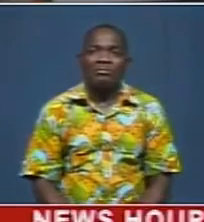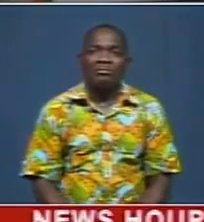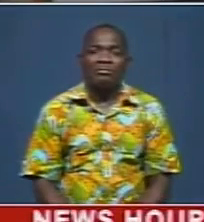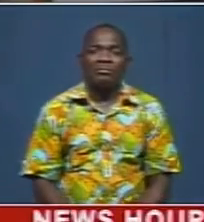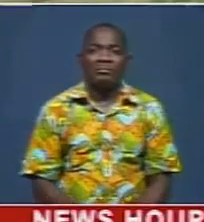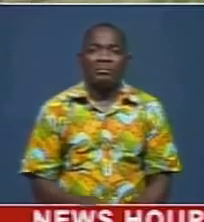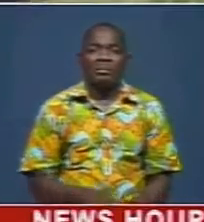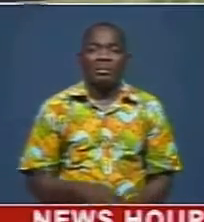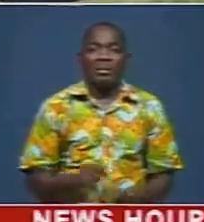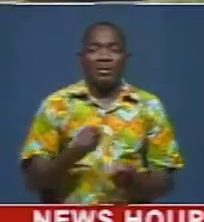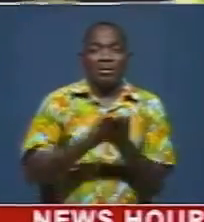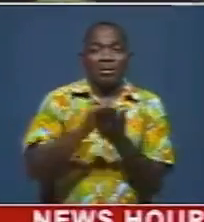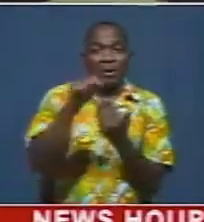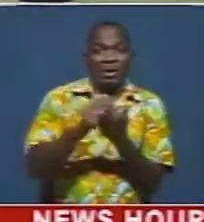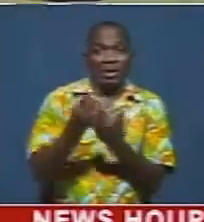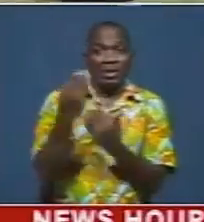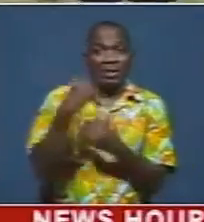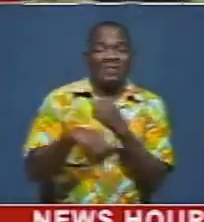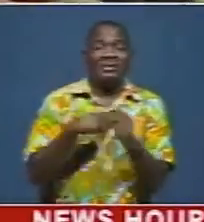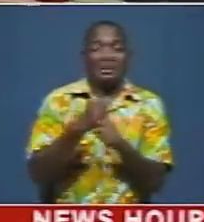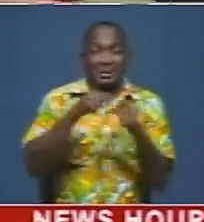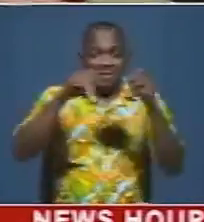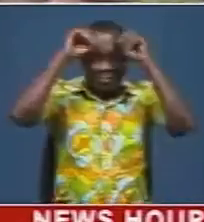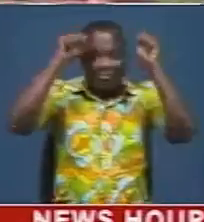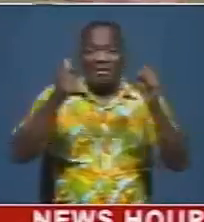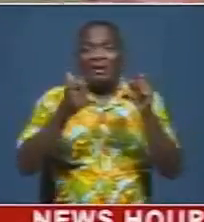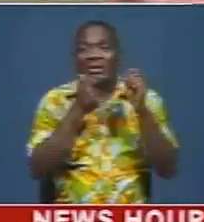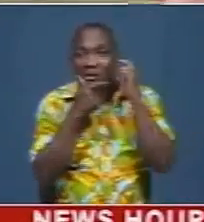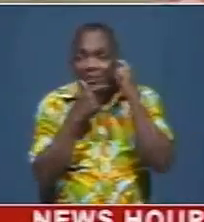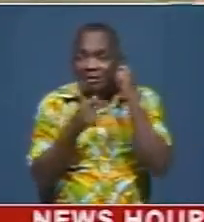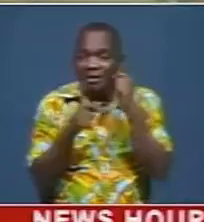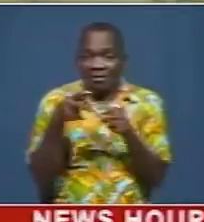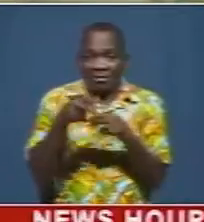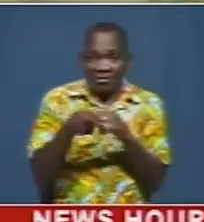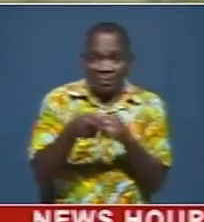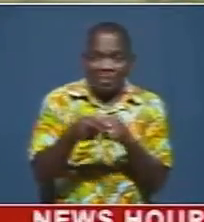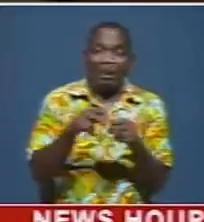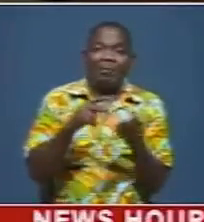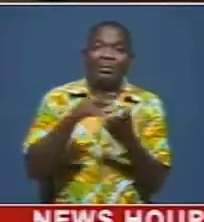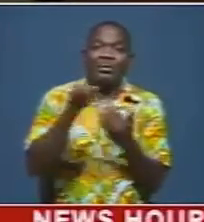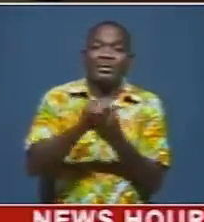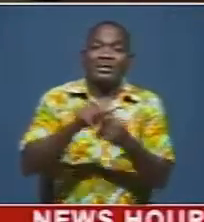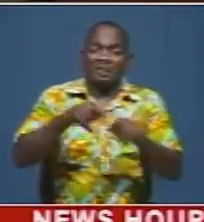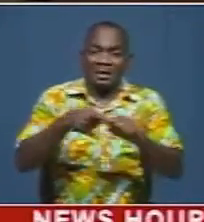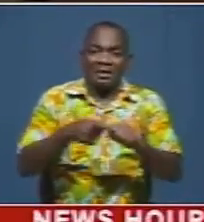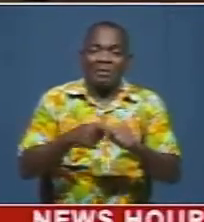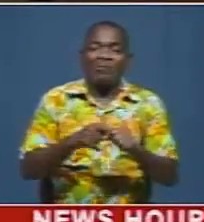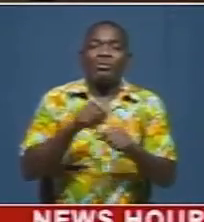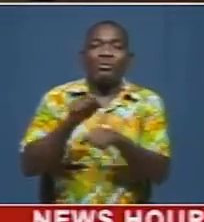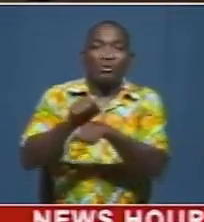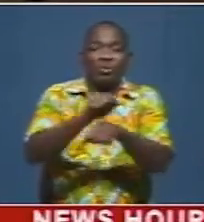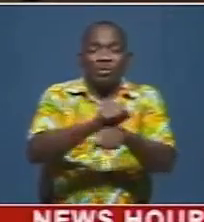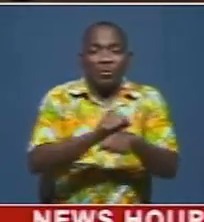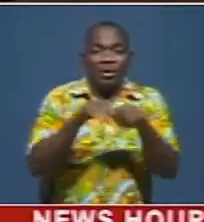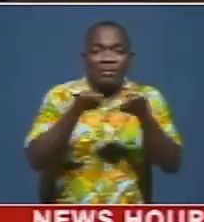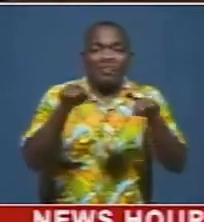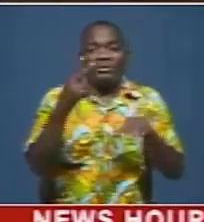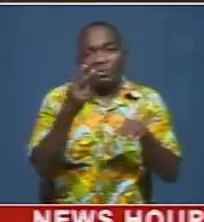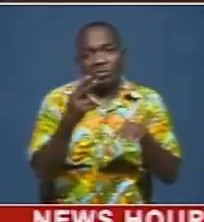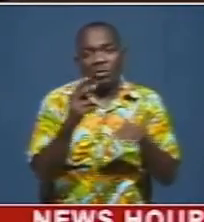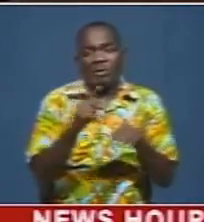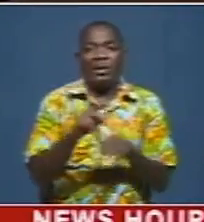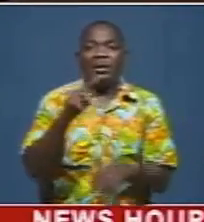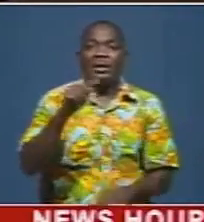In August 2019, President Akufo-Addo cut the sword for commencement of work on the Phase 2 of